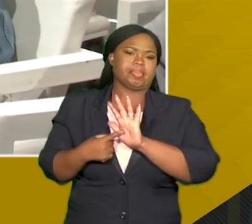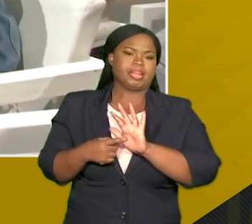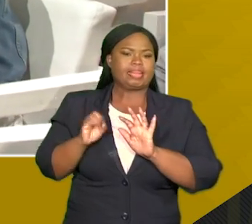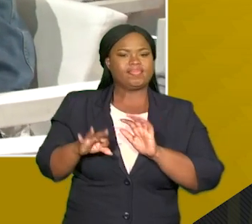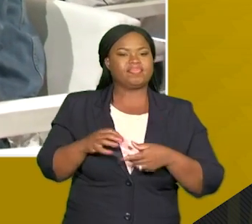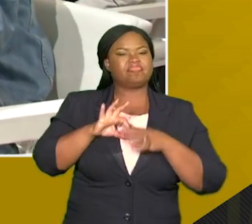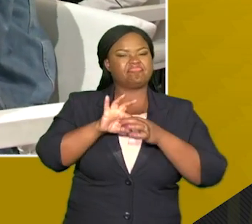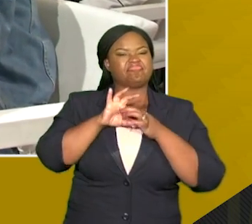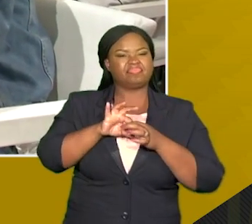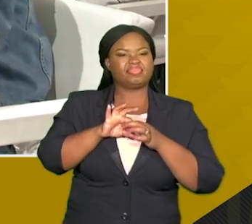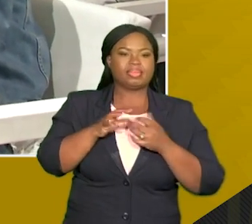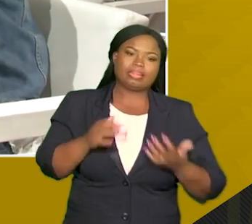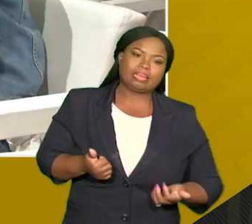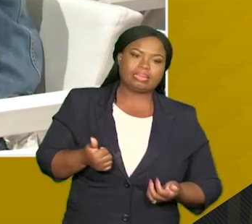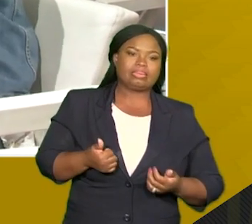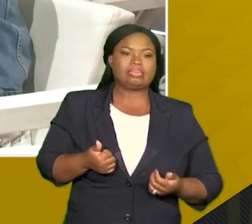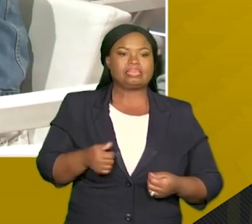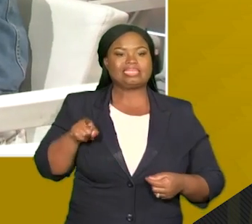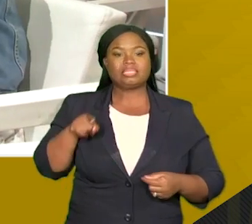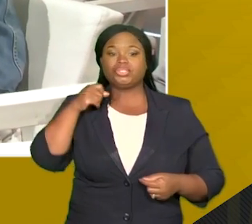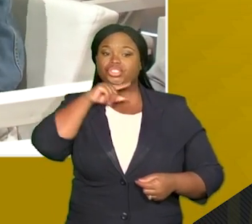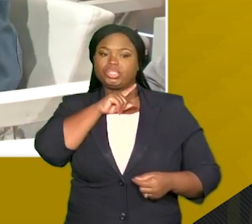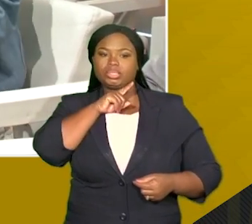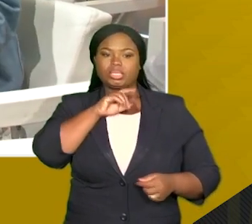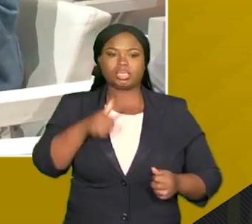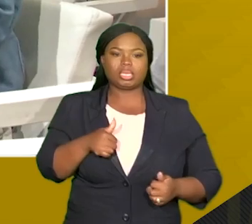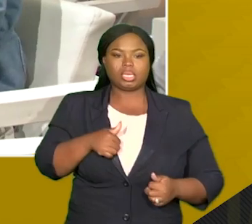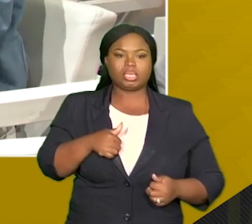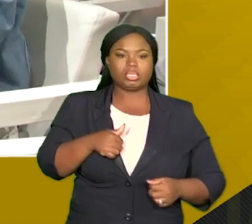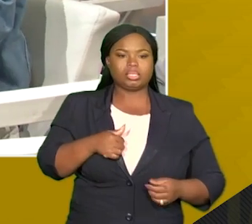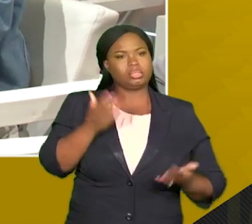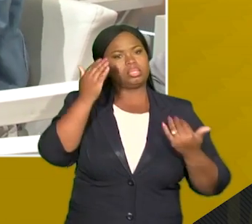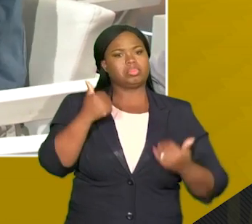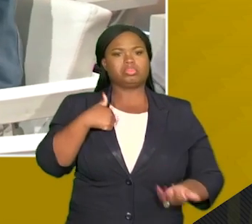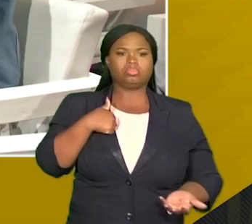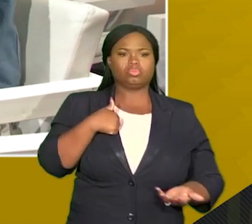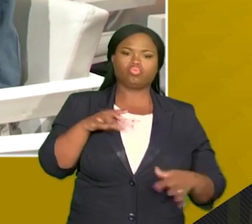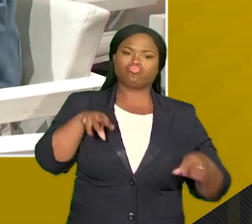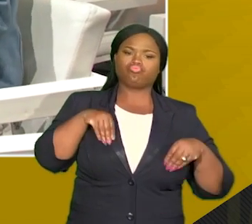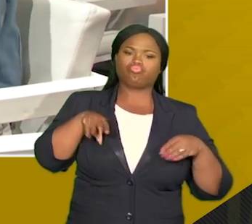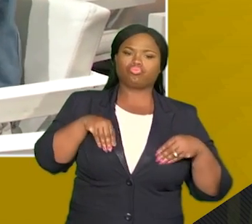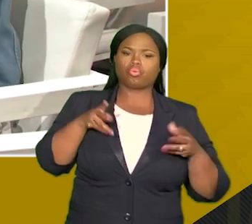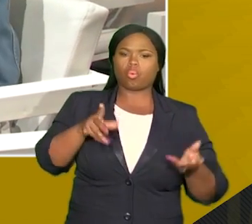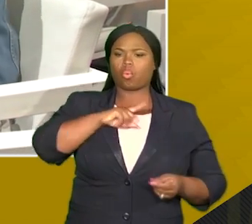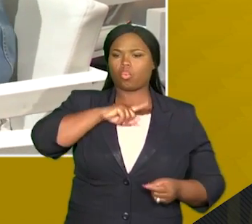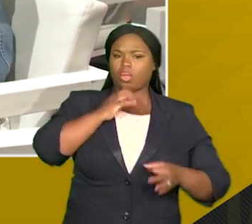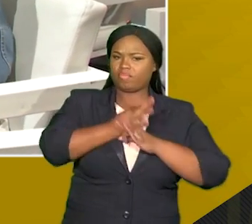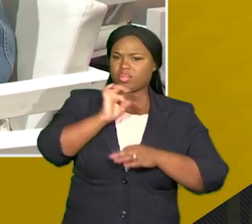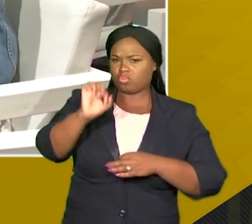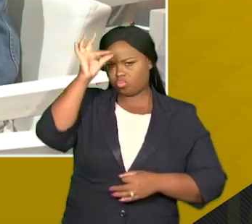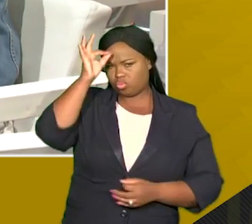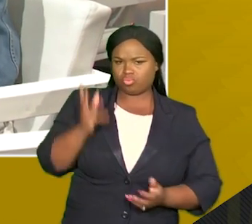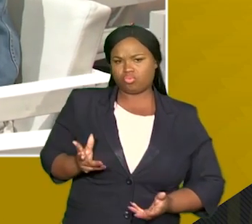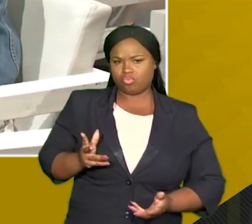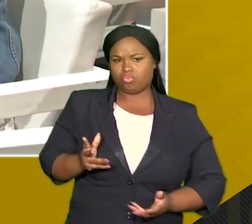in a relationship you find that yena she's cheating and she expect you to be to accept it because he na papa ga ke le podisa,